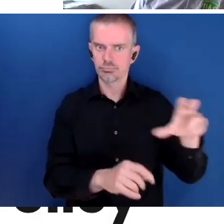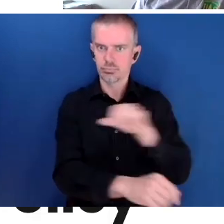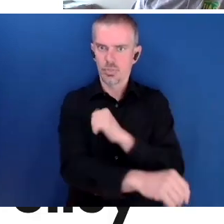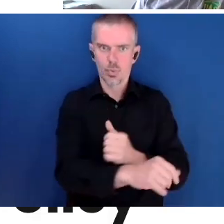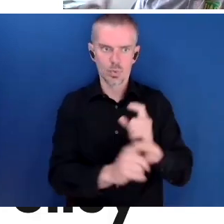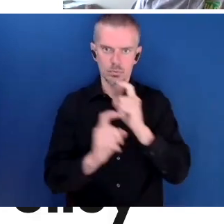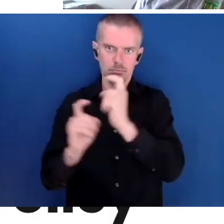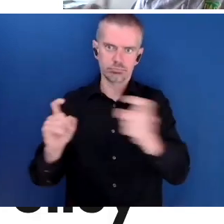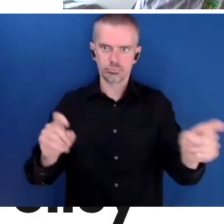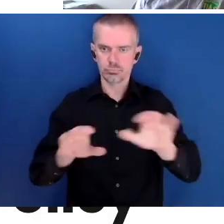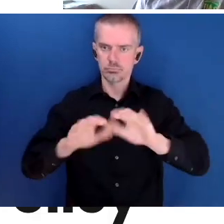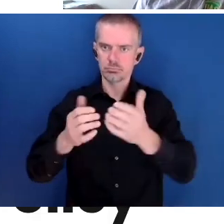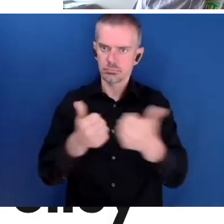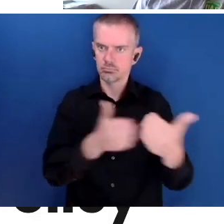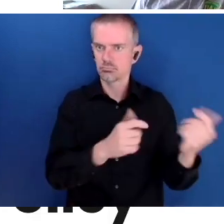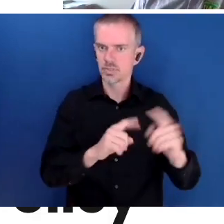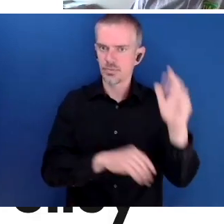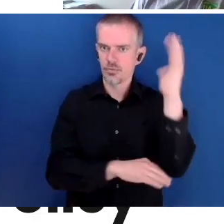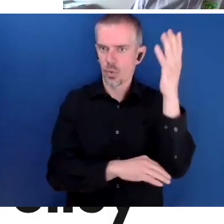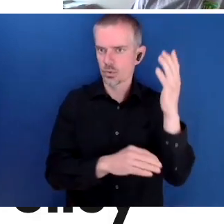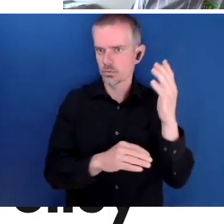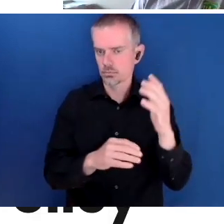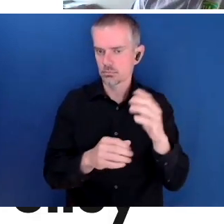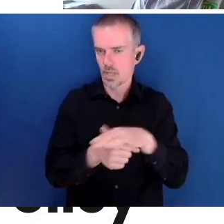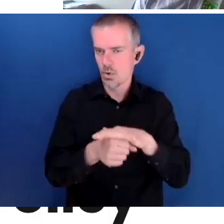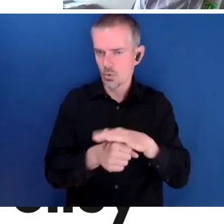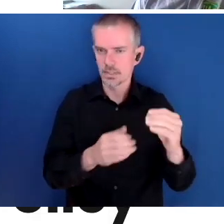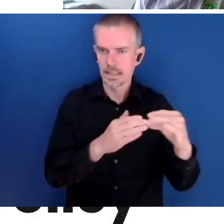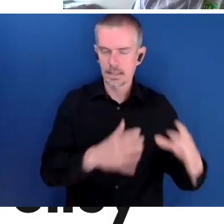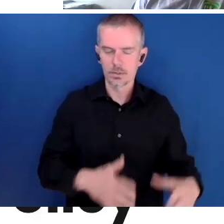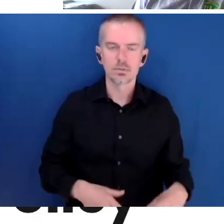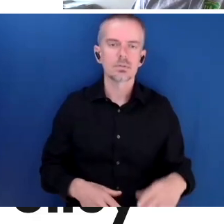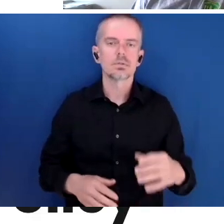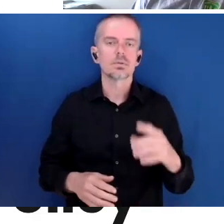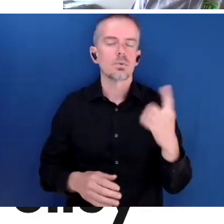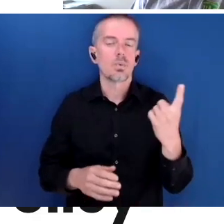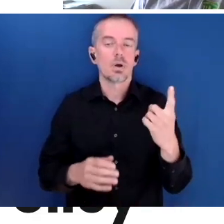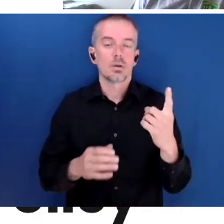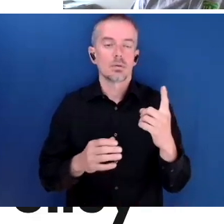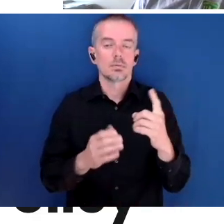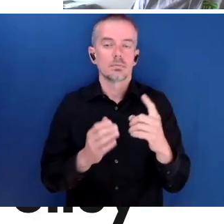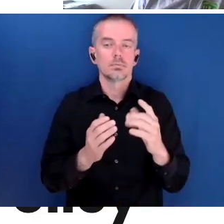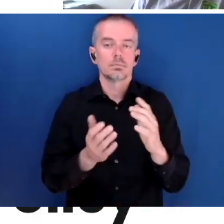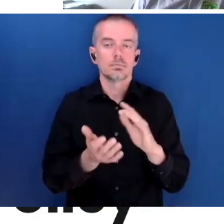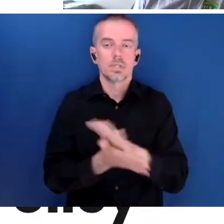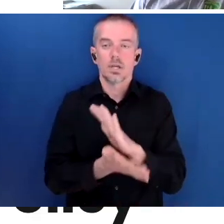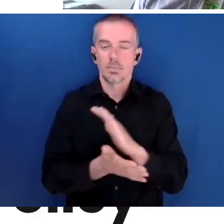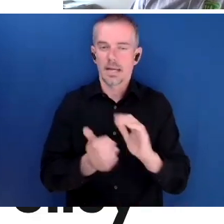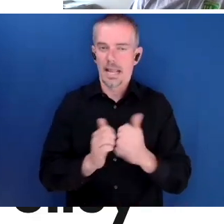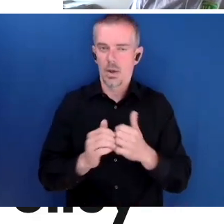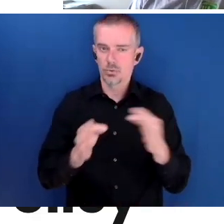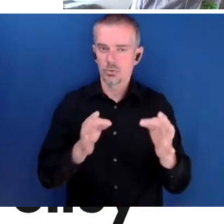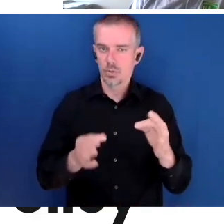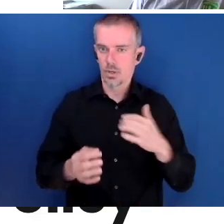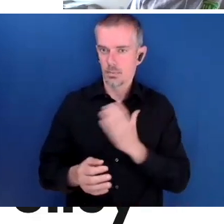of a key set of documents that often describes how we do that management of those federal lands is through our forest planning process.